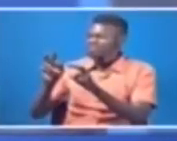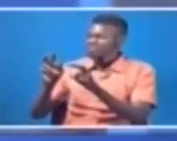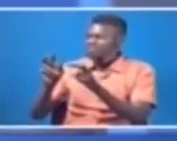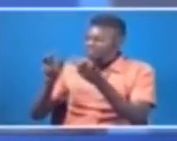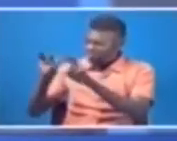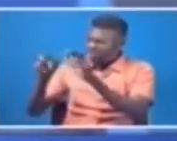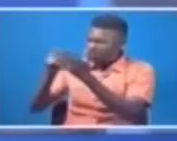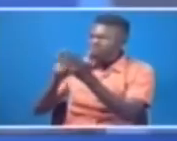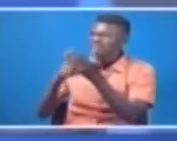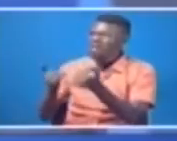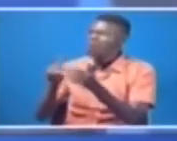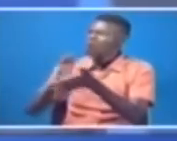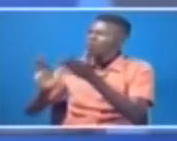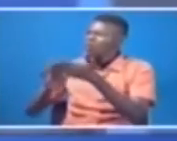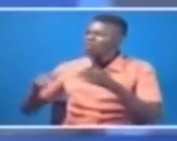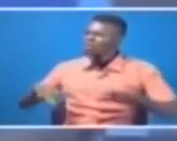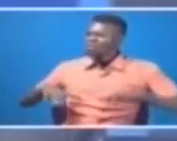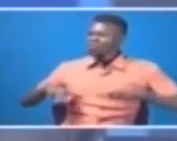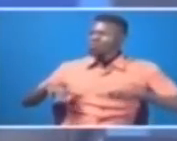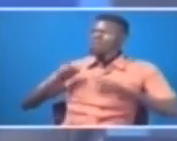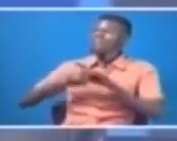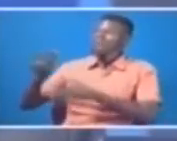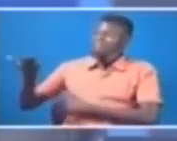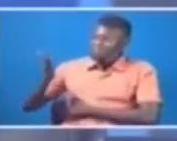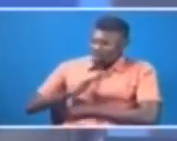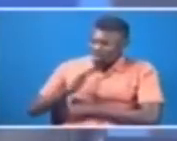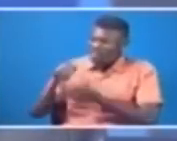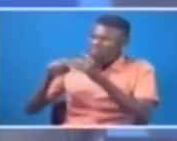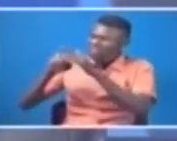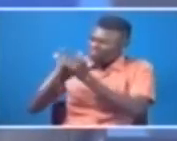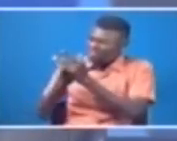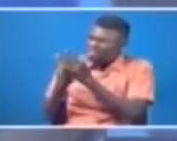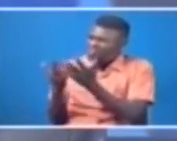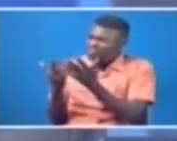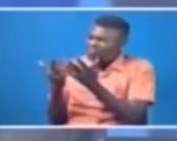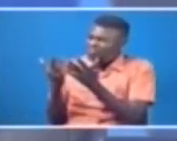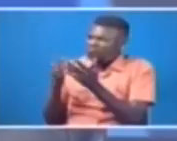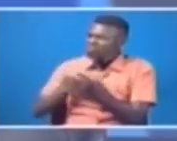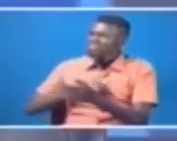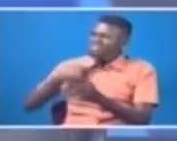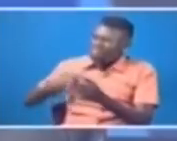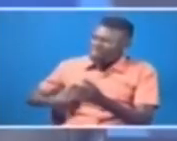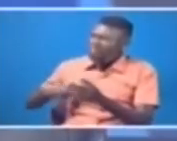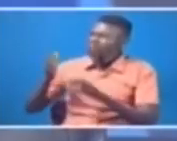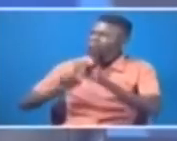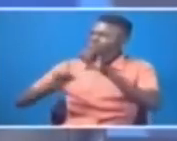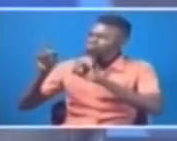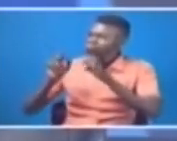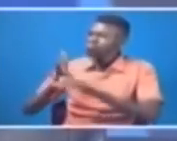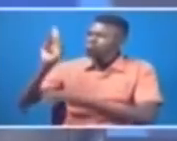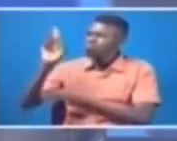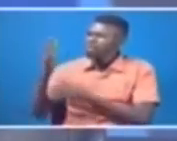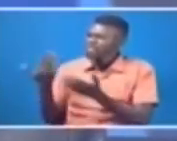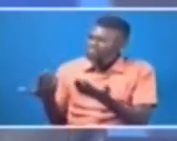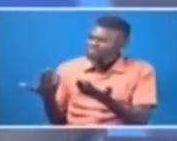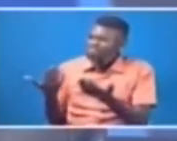take a quick break. When we return, we will start off on that China trip by President Uhuru Kenyatta. A lot of speculation. Was